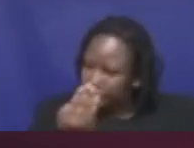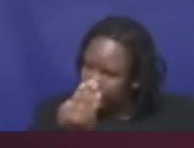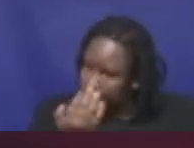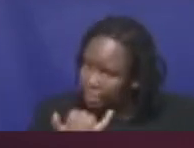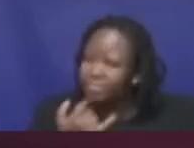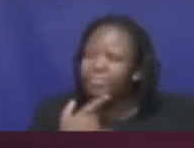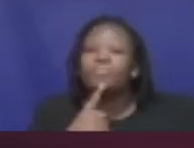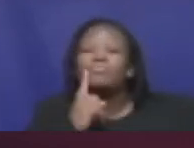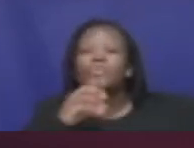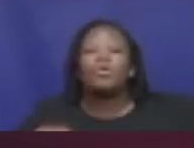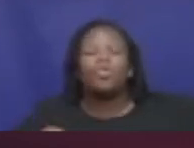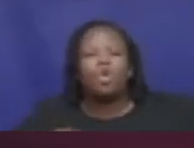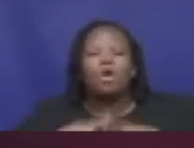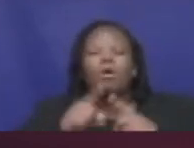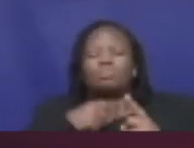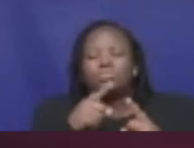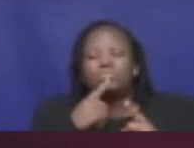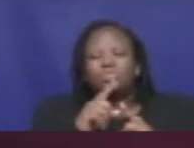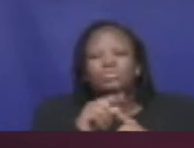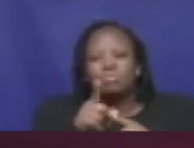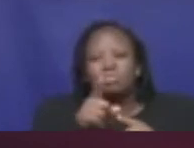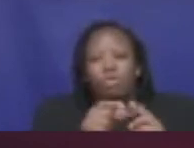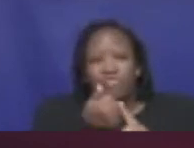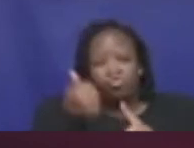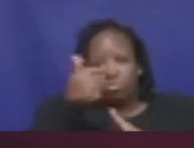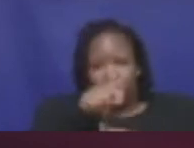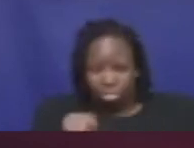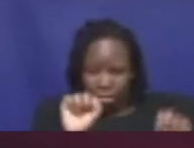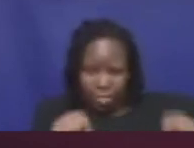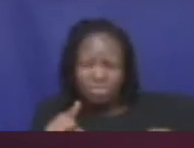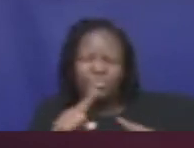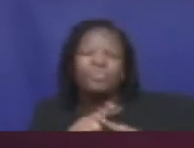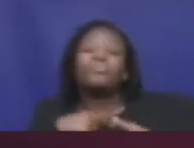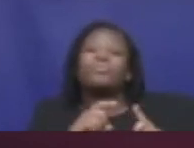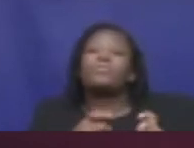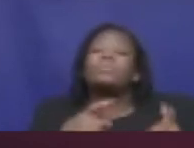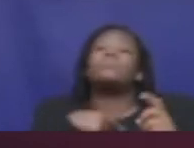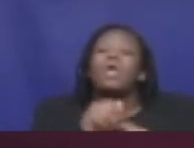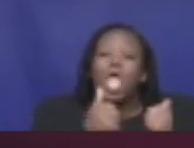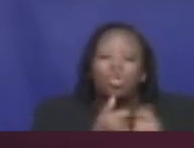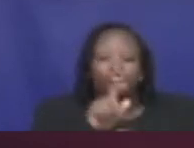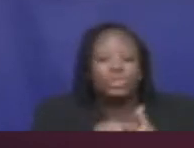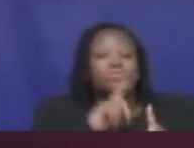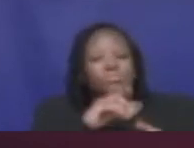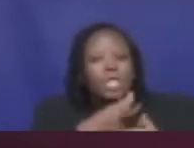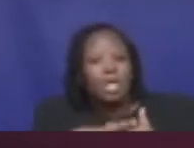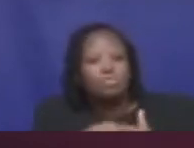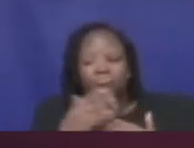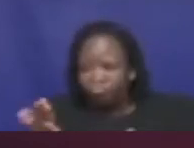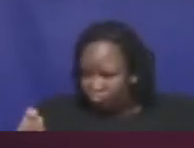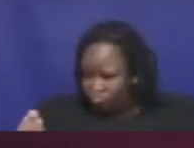The corrupt permitting officials who made it all possible, and the expediting agents on the outside who collected the